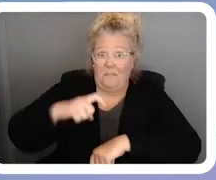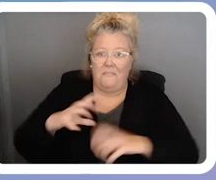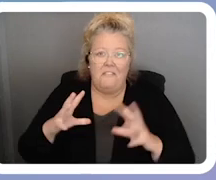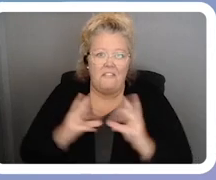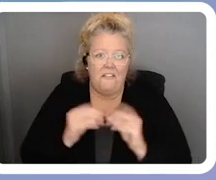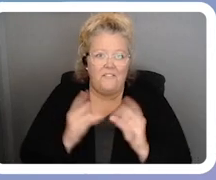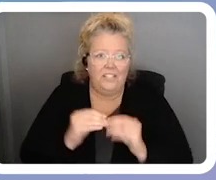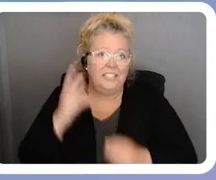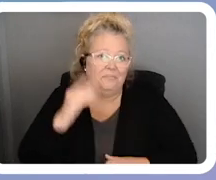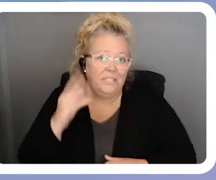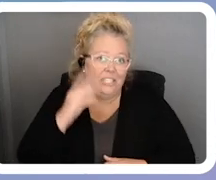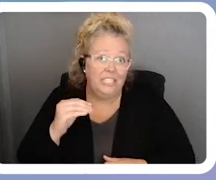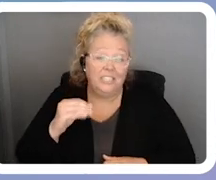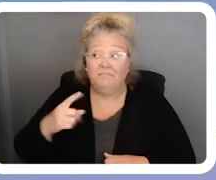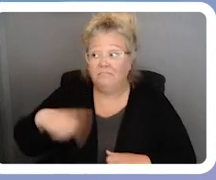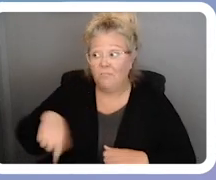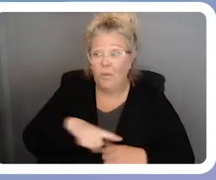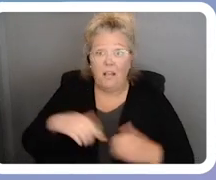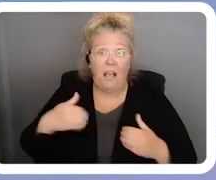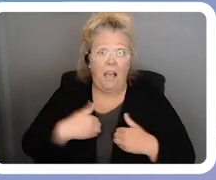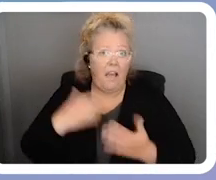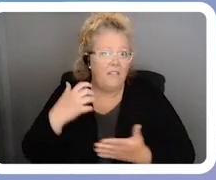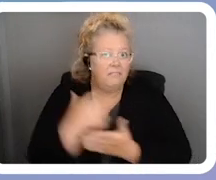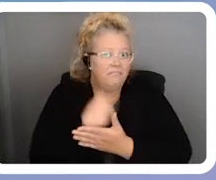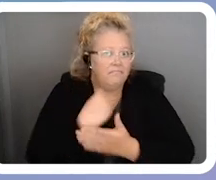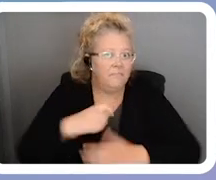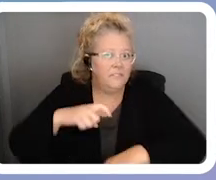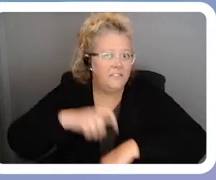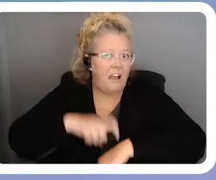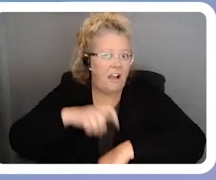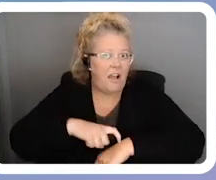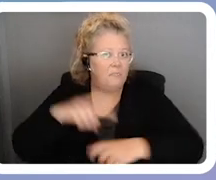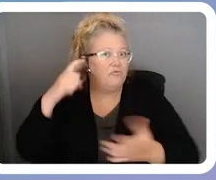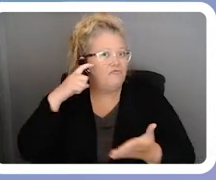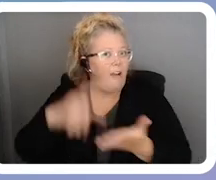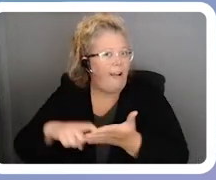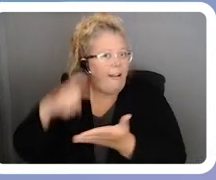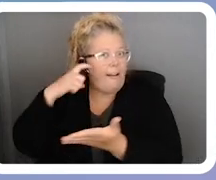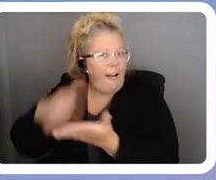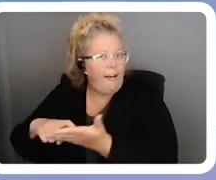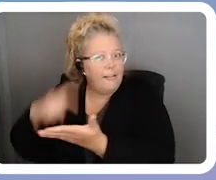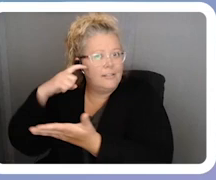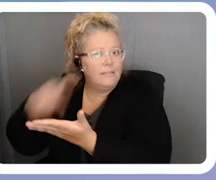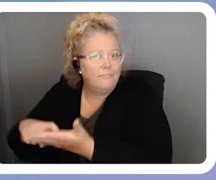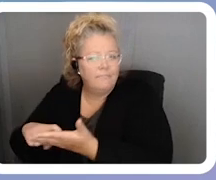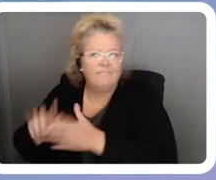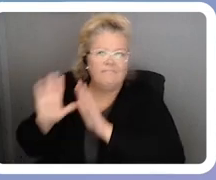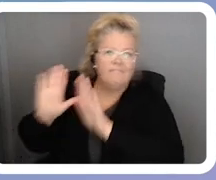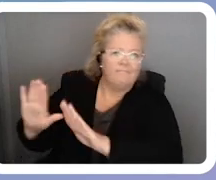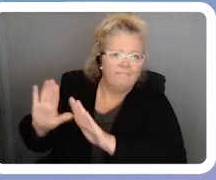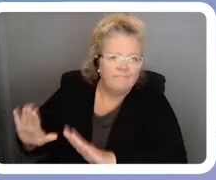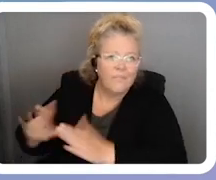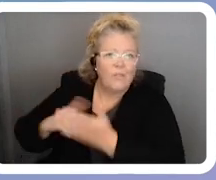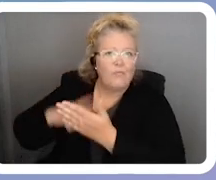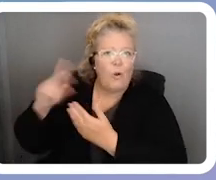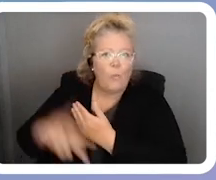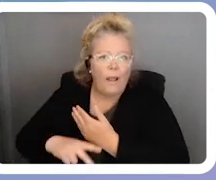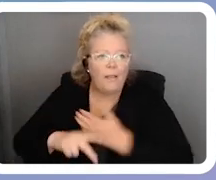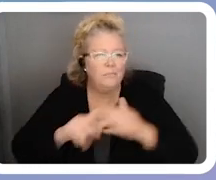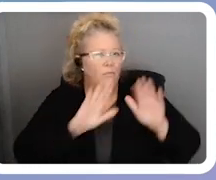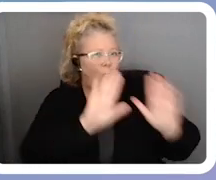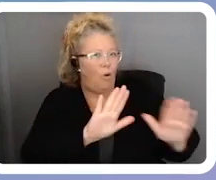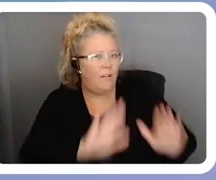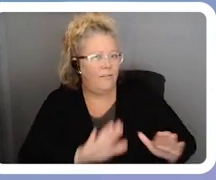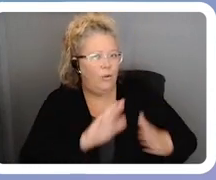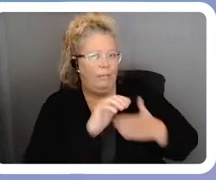I think this is the most exciting part of our entire conference experience, where we have the opportunity to recognize our